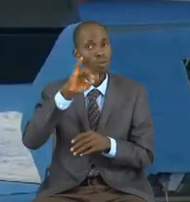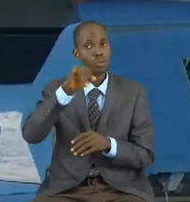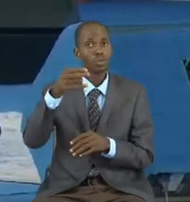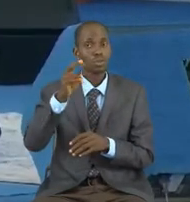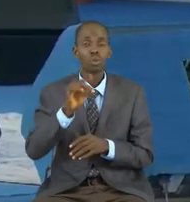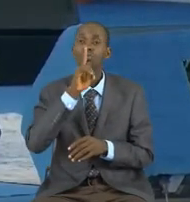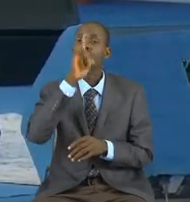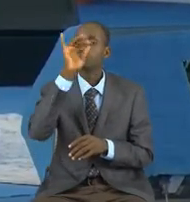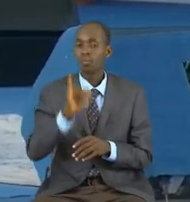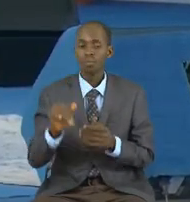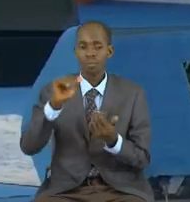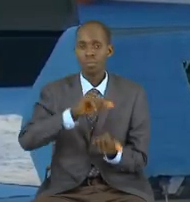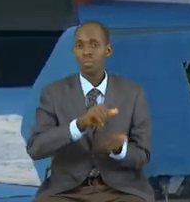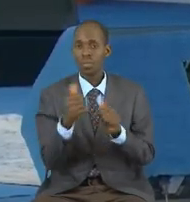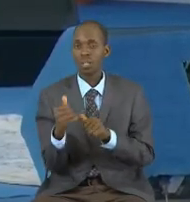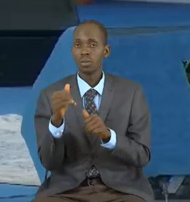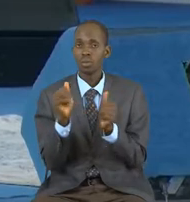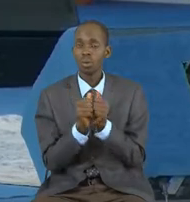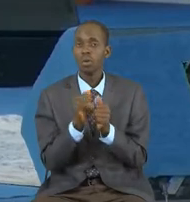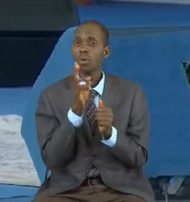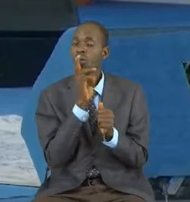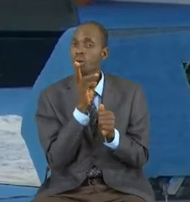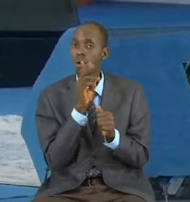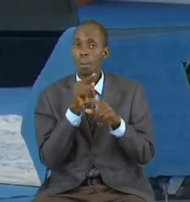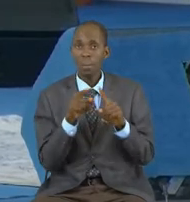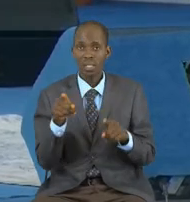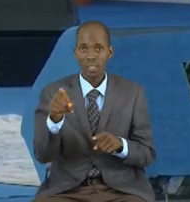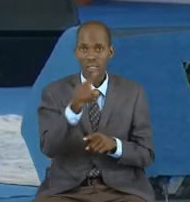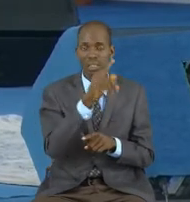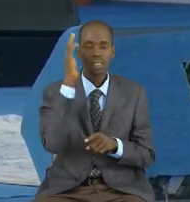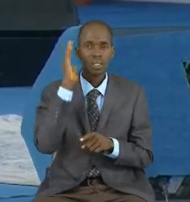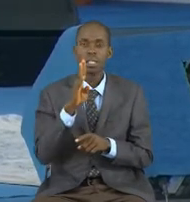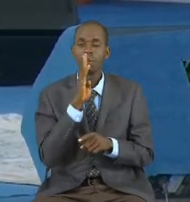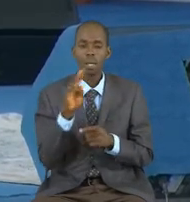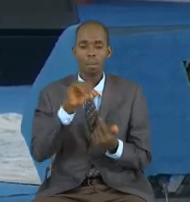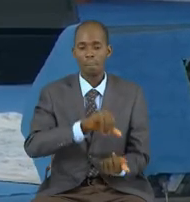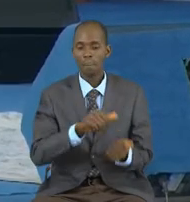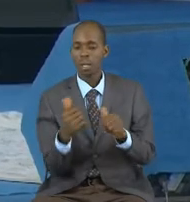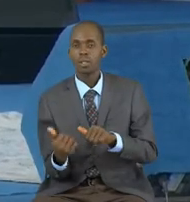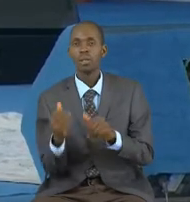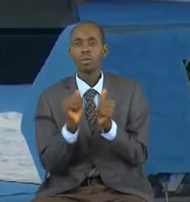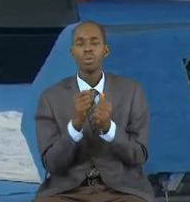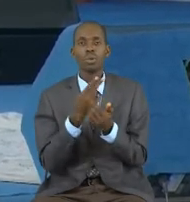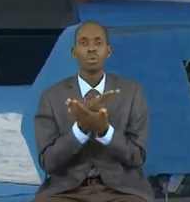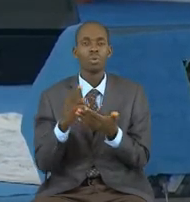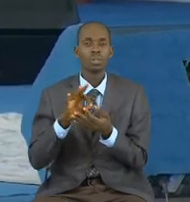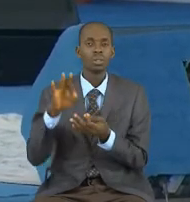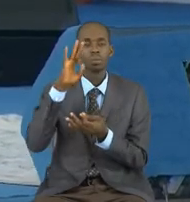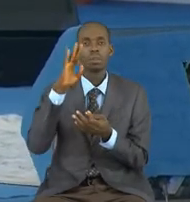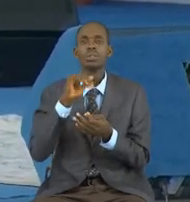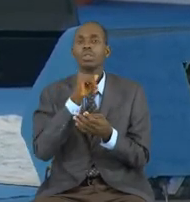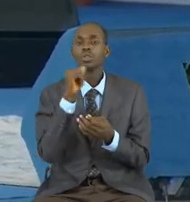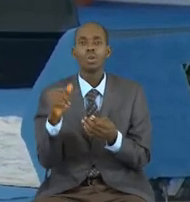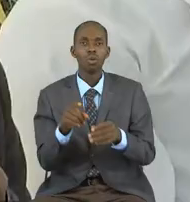water, but ye shall be baptized with the Holy Ghost not many days hence. Somebody